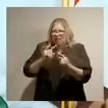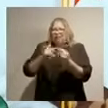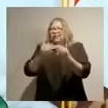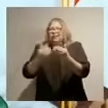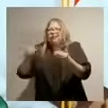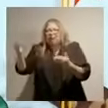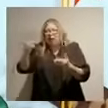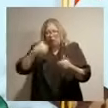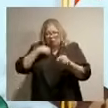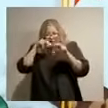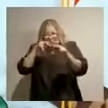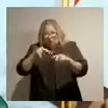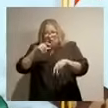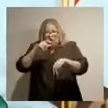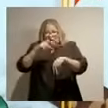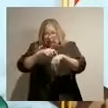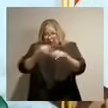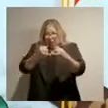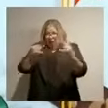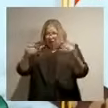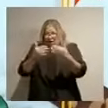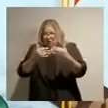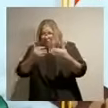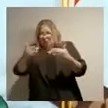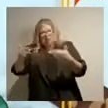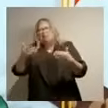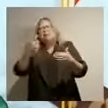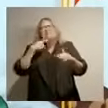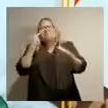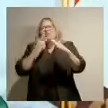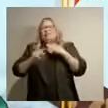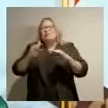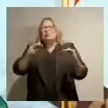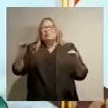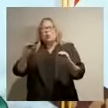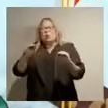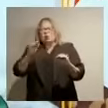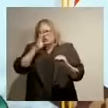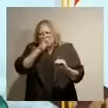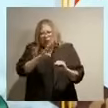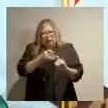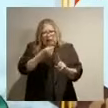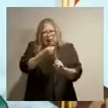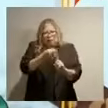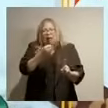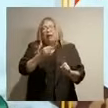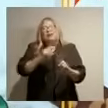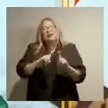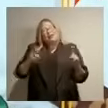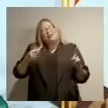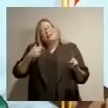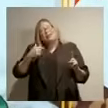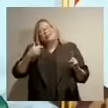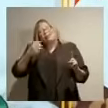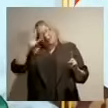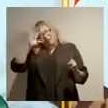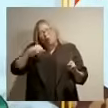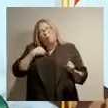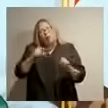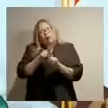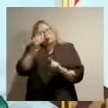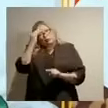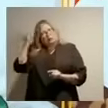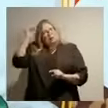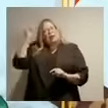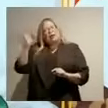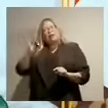we don't see any direct impact. You can argue there's an indirect. I'm mindful of that. Also, as I noted, mindful of the old Prop 1